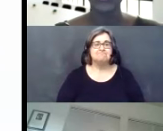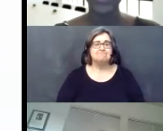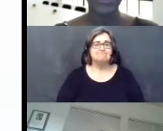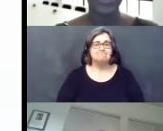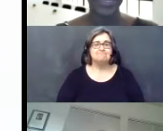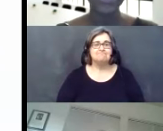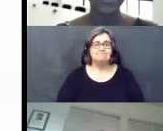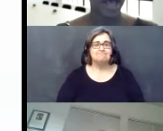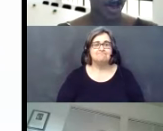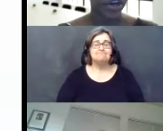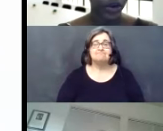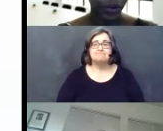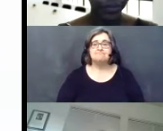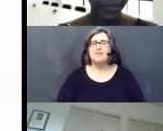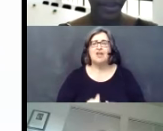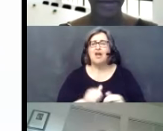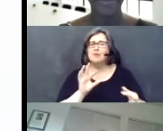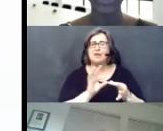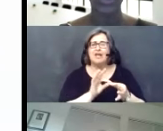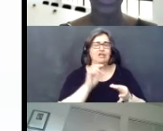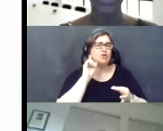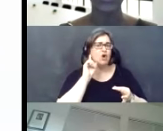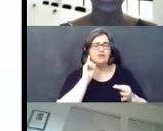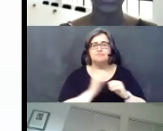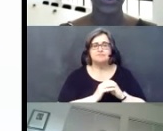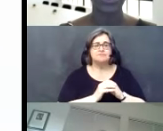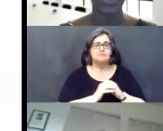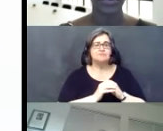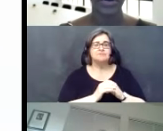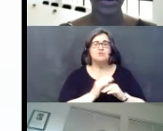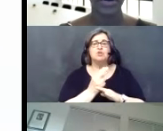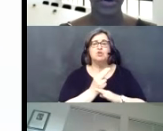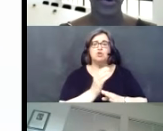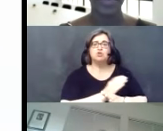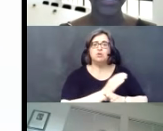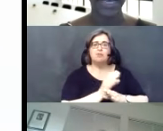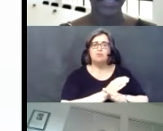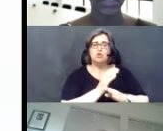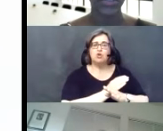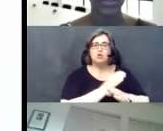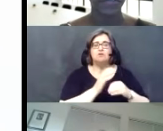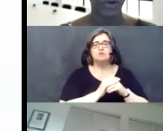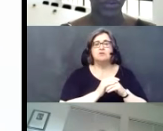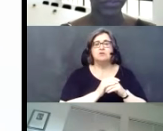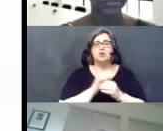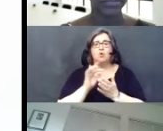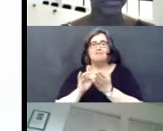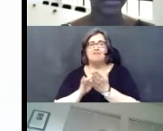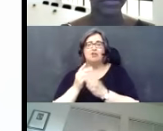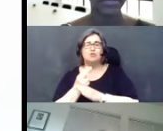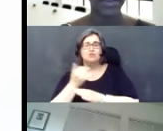So you can connect to the audio by joining using your computer or by dialing using your